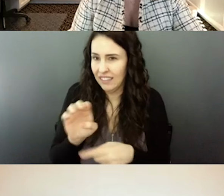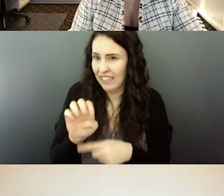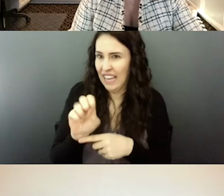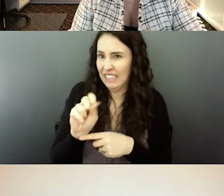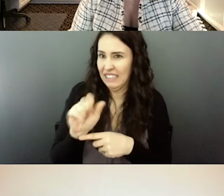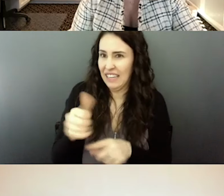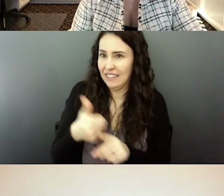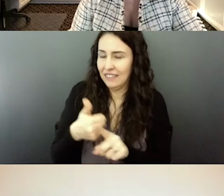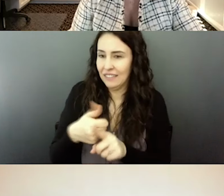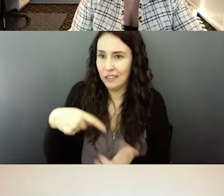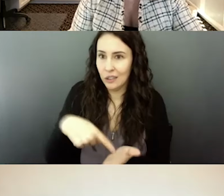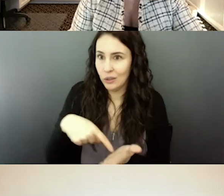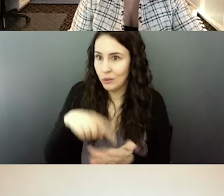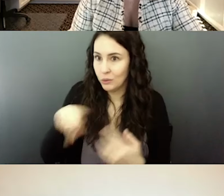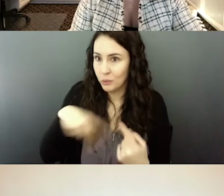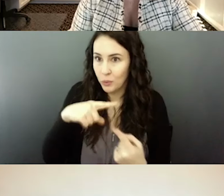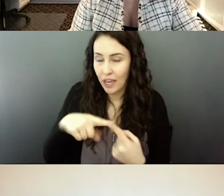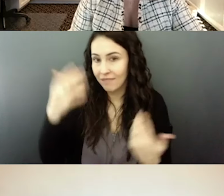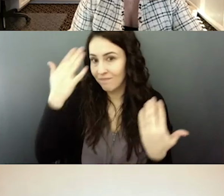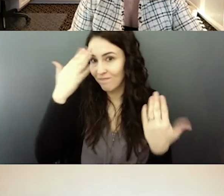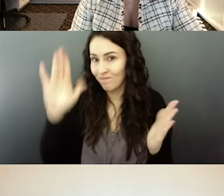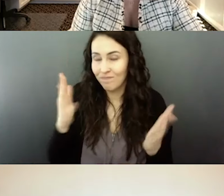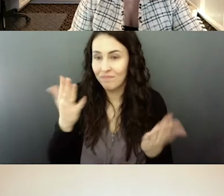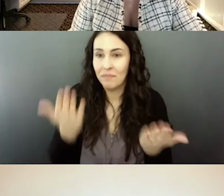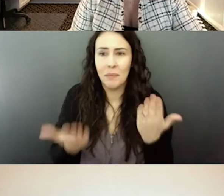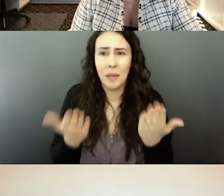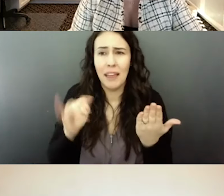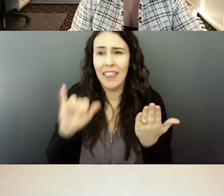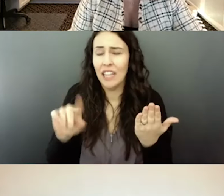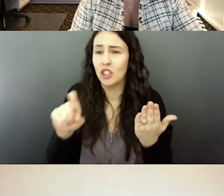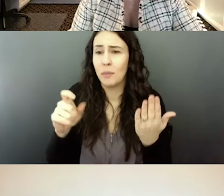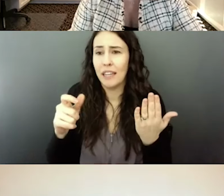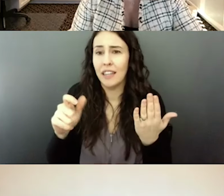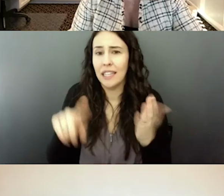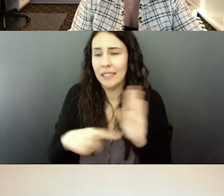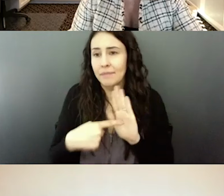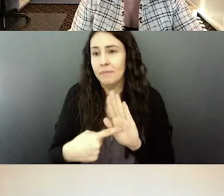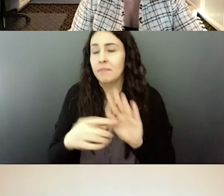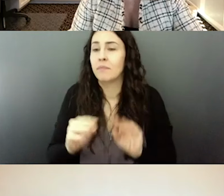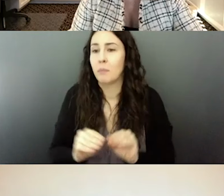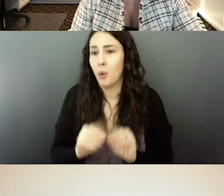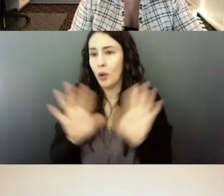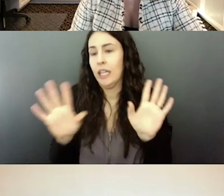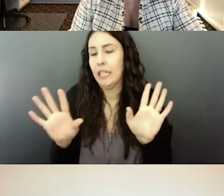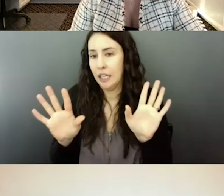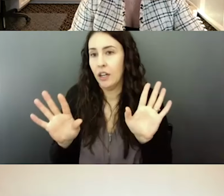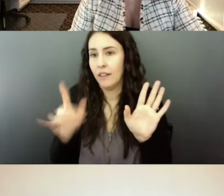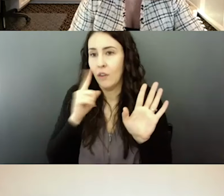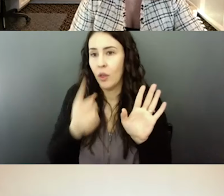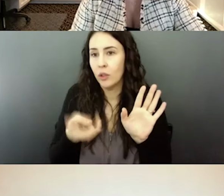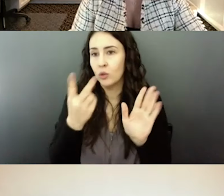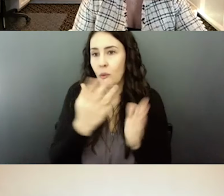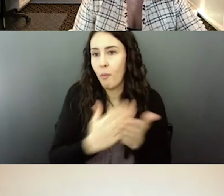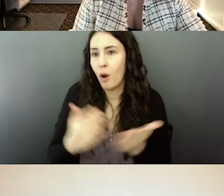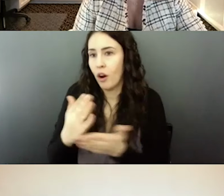could have been a separate, somehow more clear delineation of the 2 parts of the assignment.